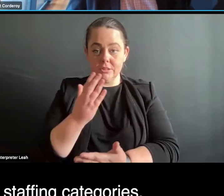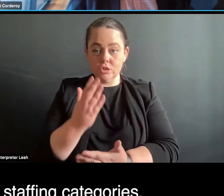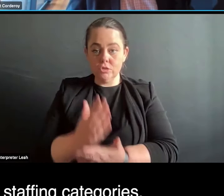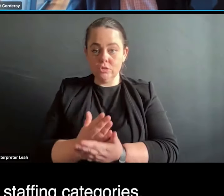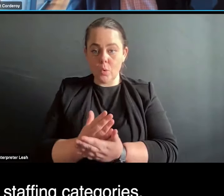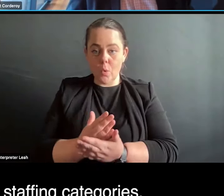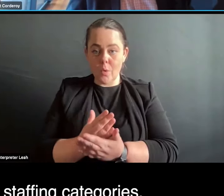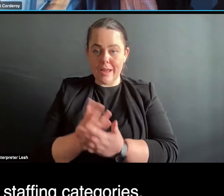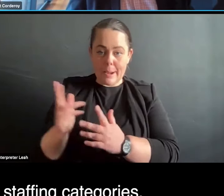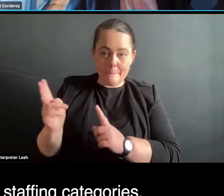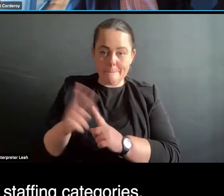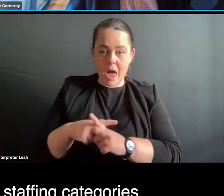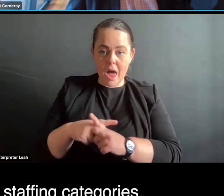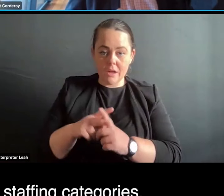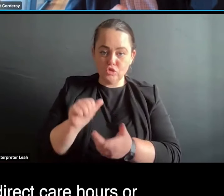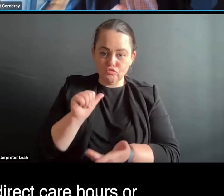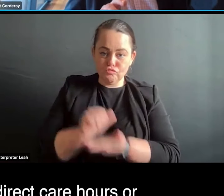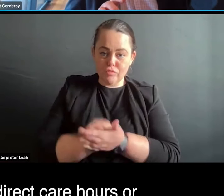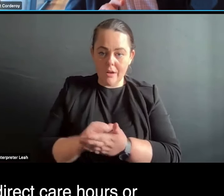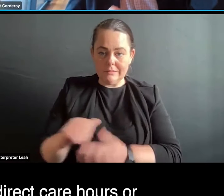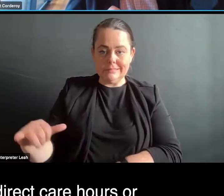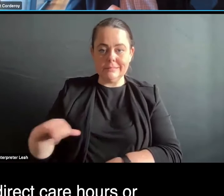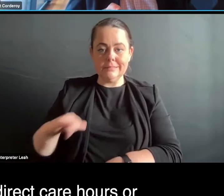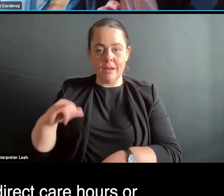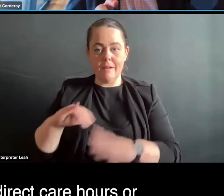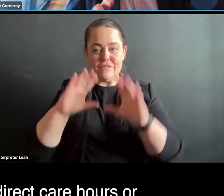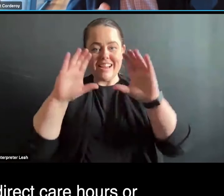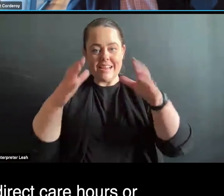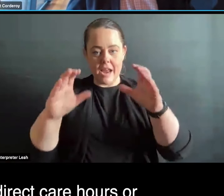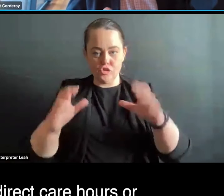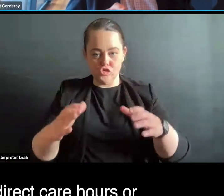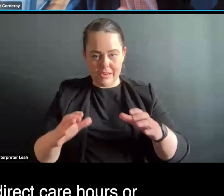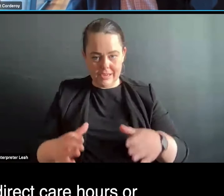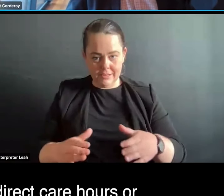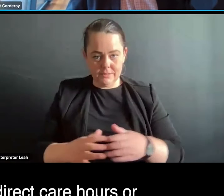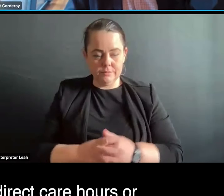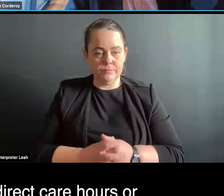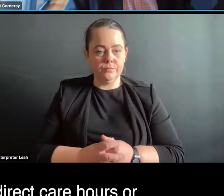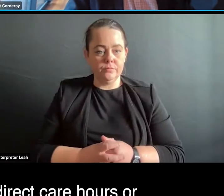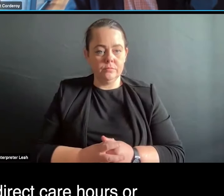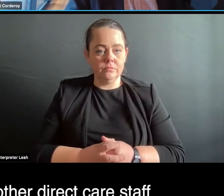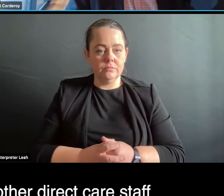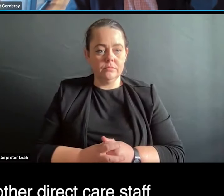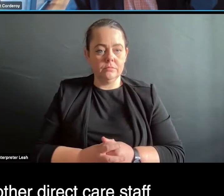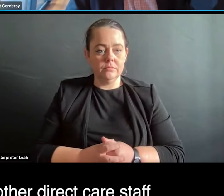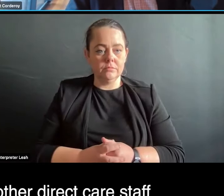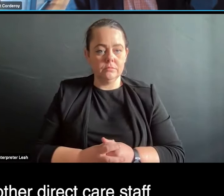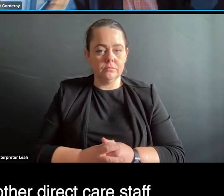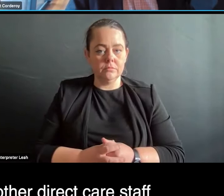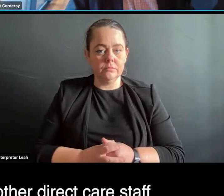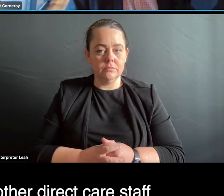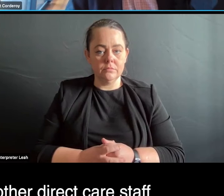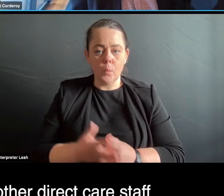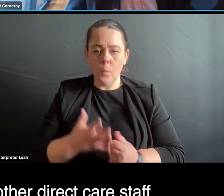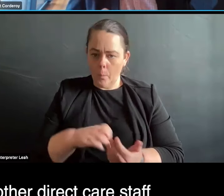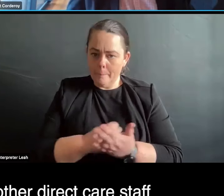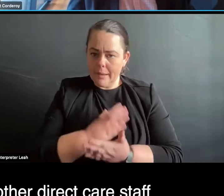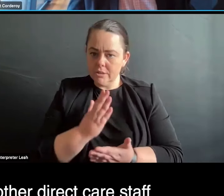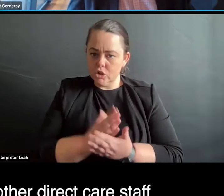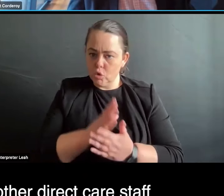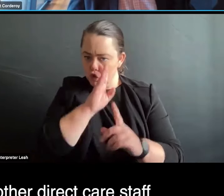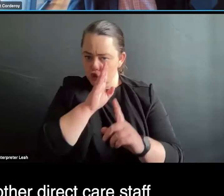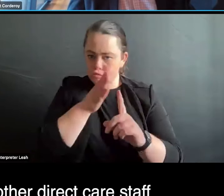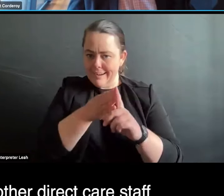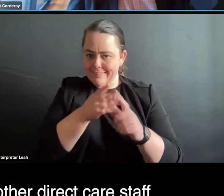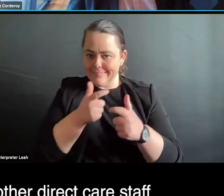their staffing categories. So we just don't want to have direct care hours or understated because we've got